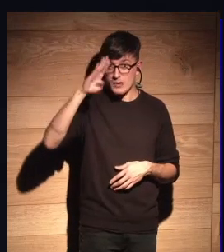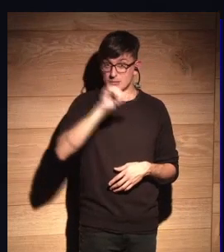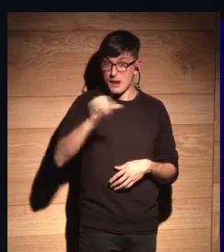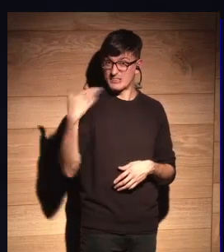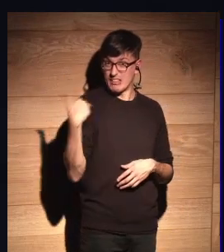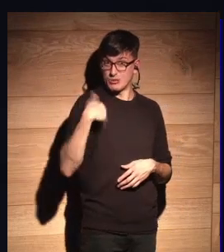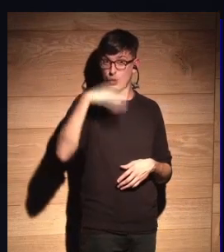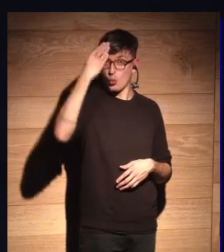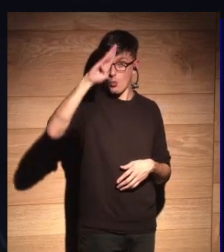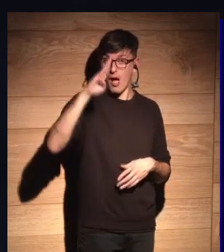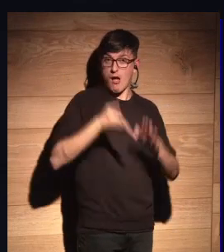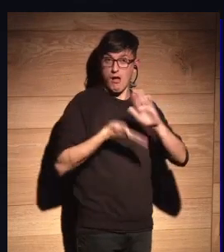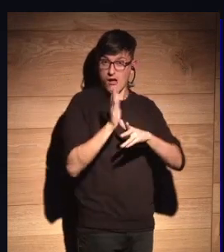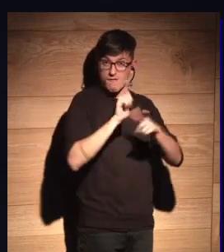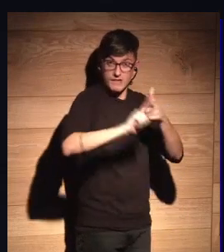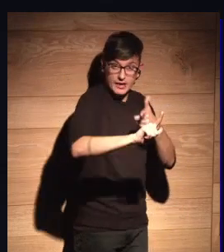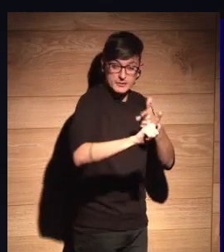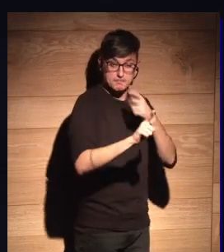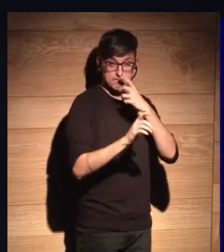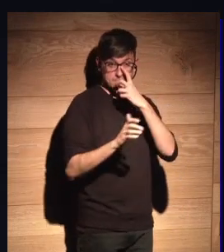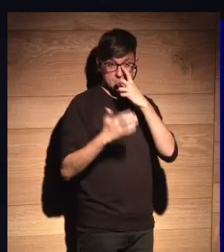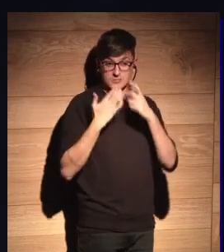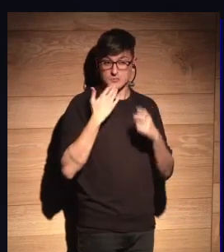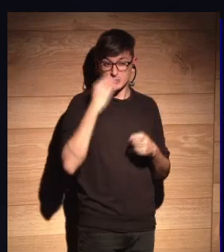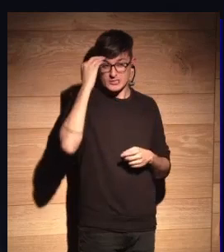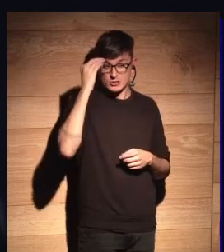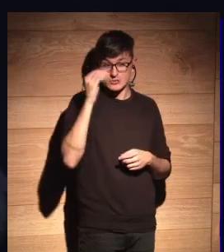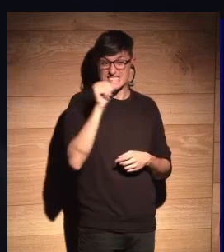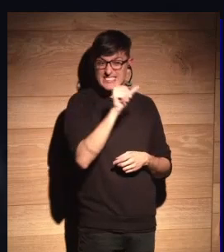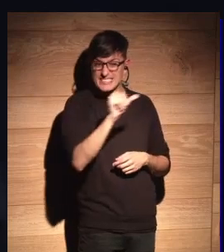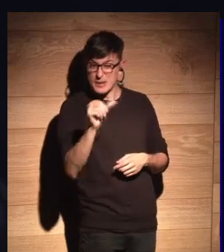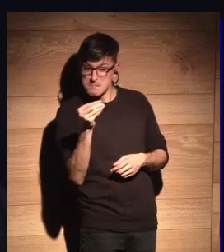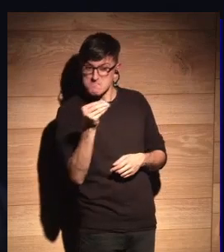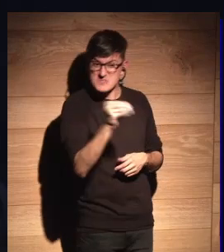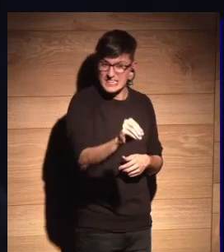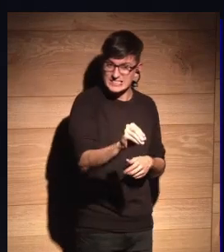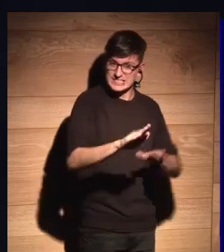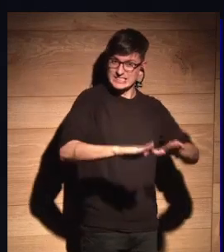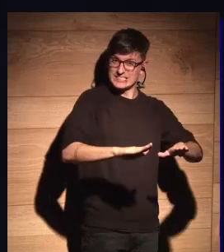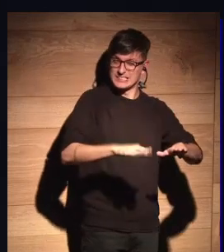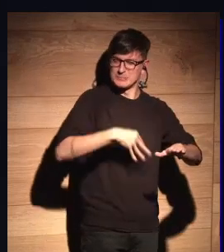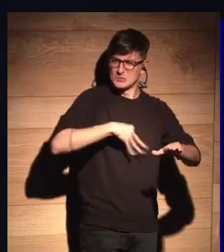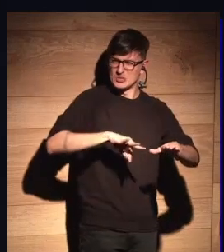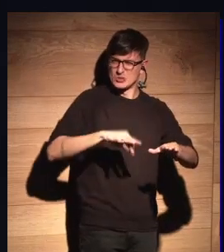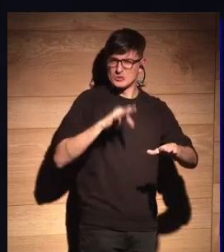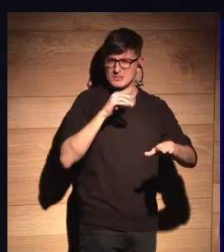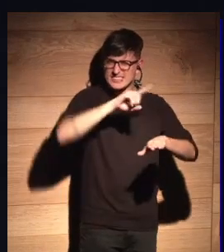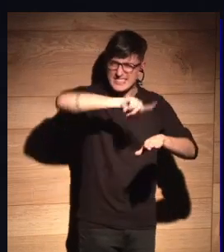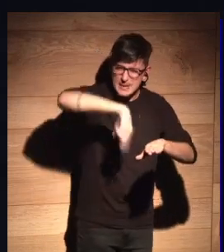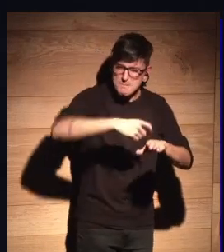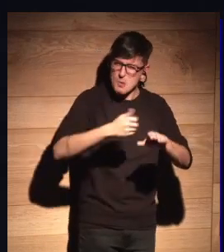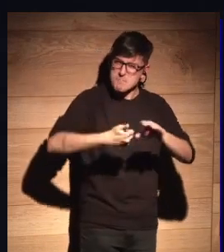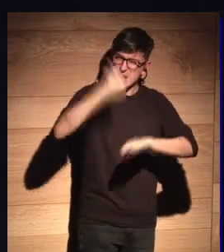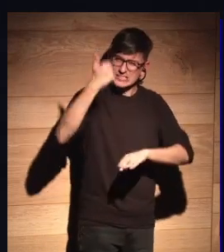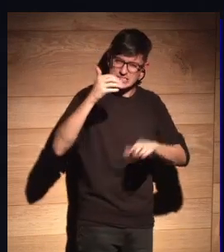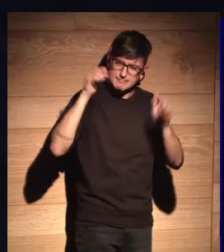If I was there another week, I could have spent even more time trying to